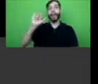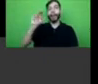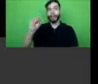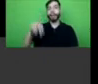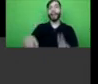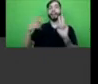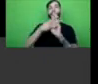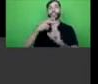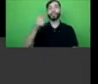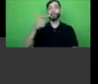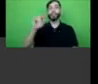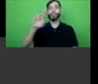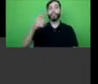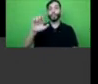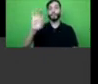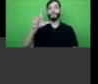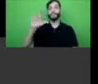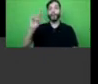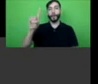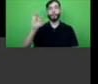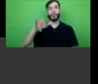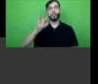murders through tweets.